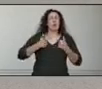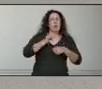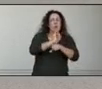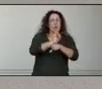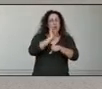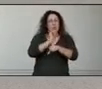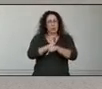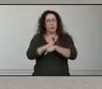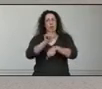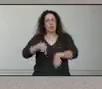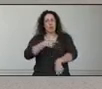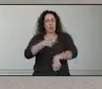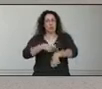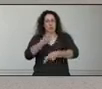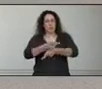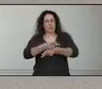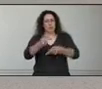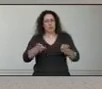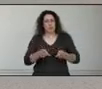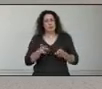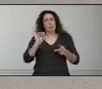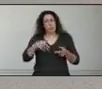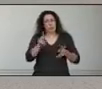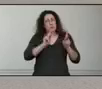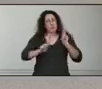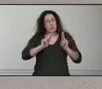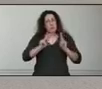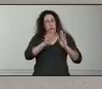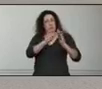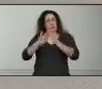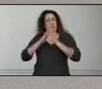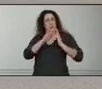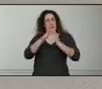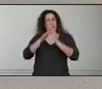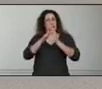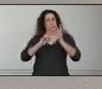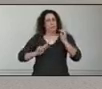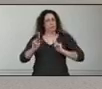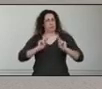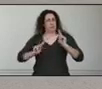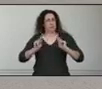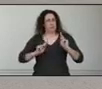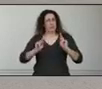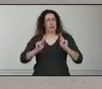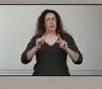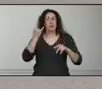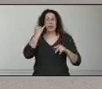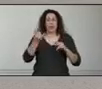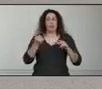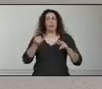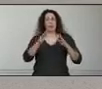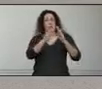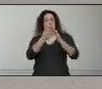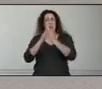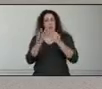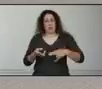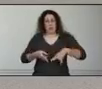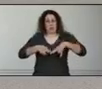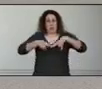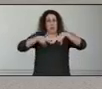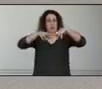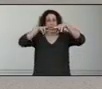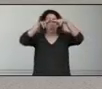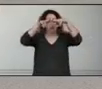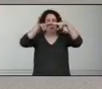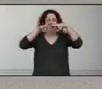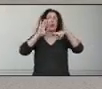congregate settings are members of our community. And so what that means is when the cases increase in our community, that